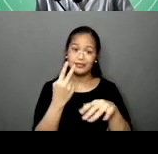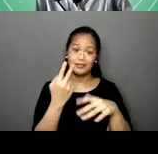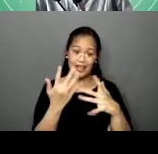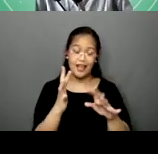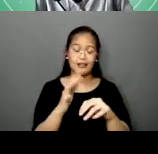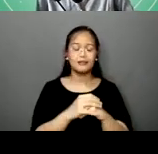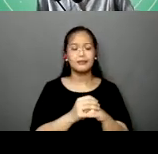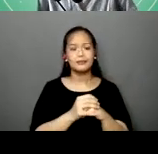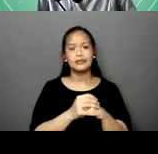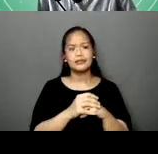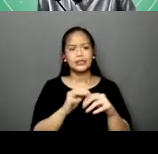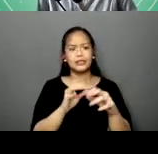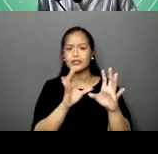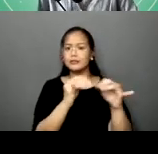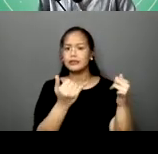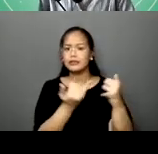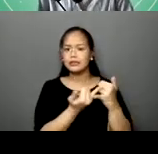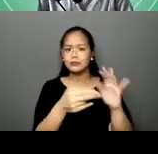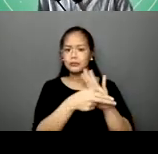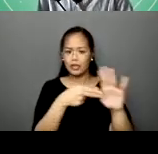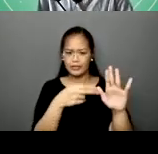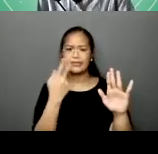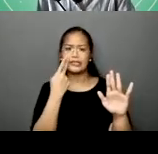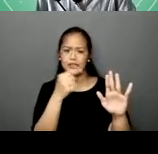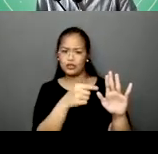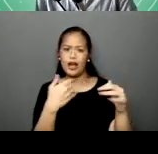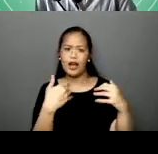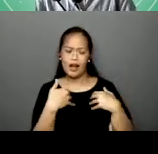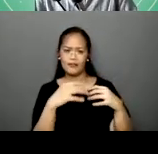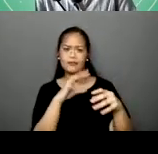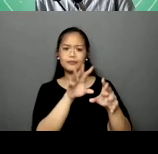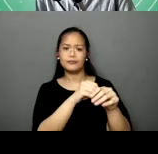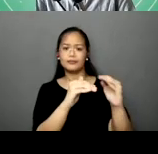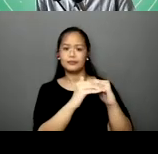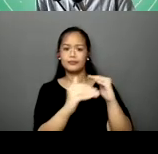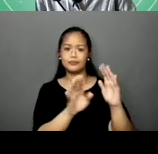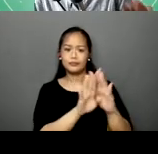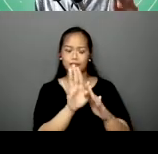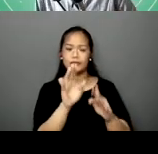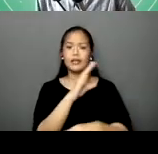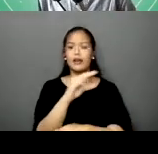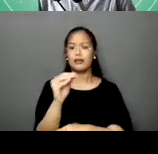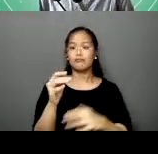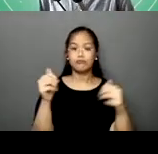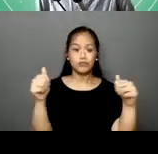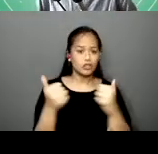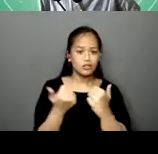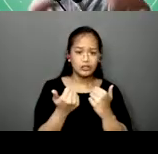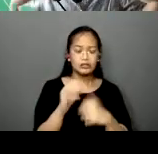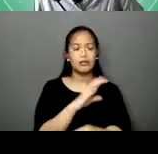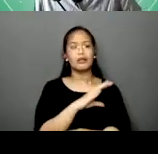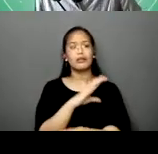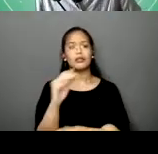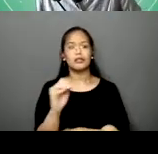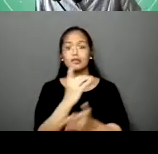corporate branding that uses sustainability. We've seen challenges, the difficulties of it. We've taken a look into the